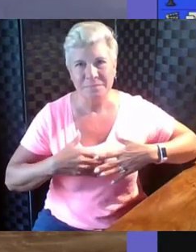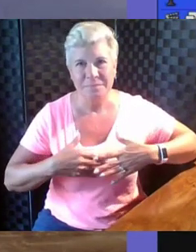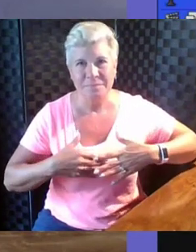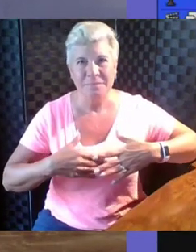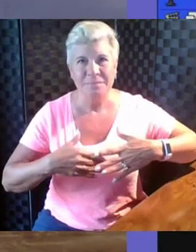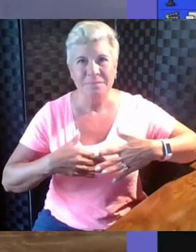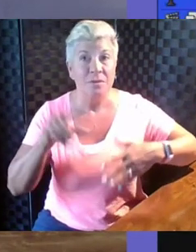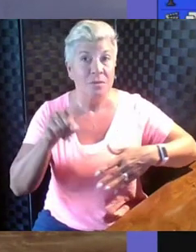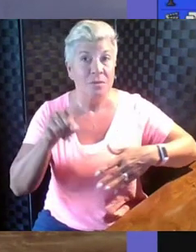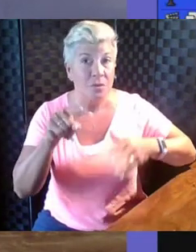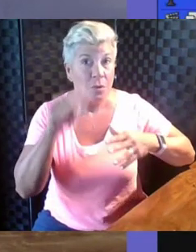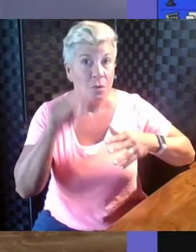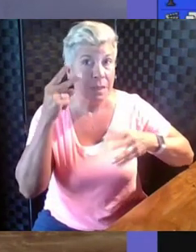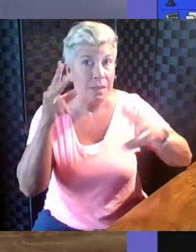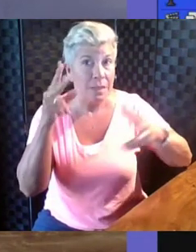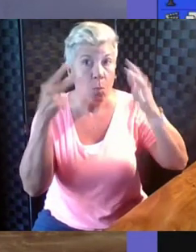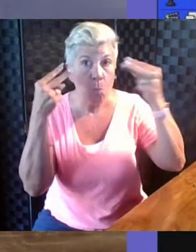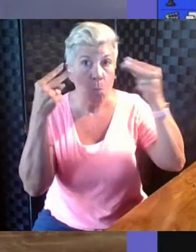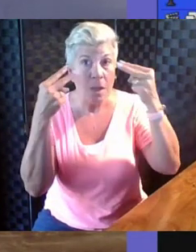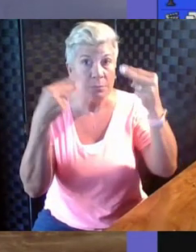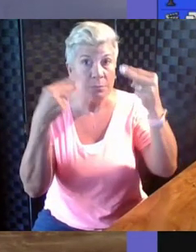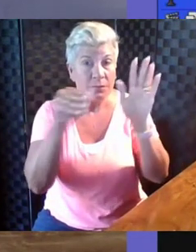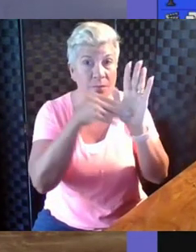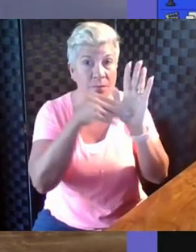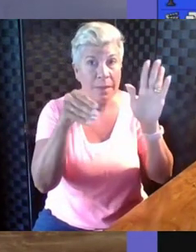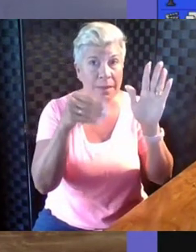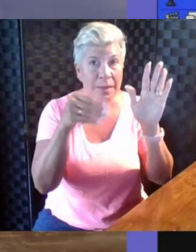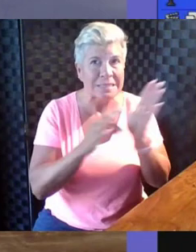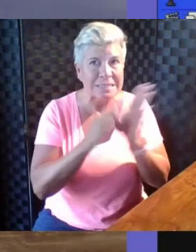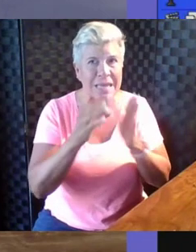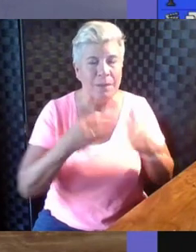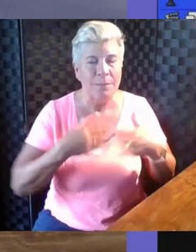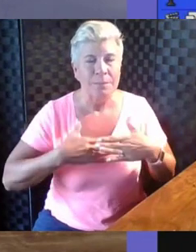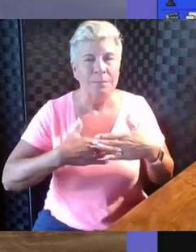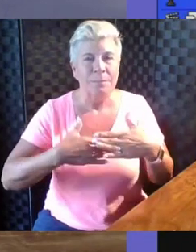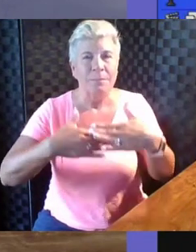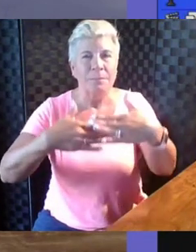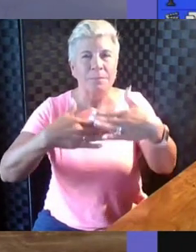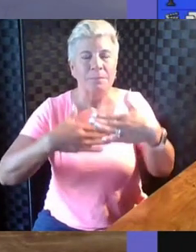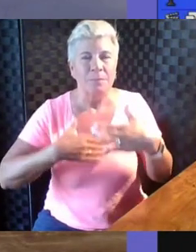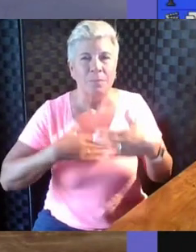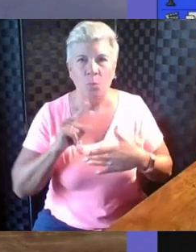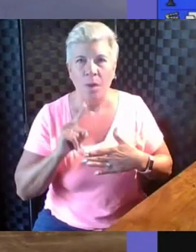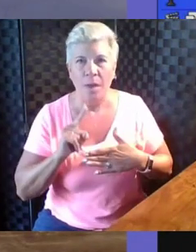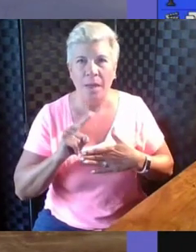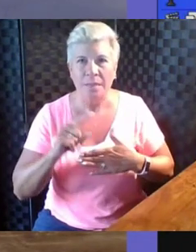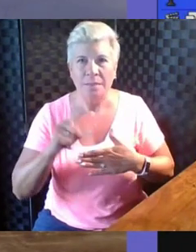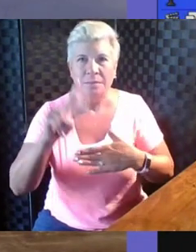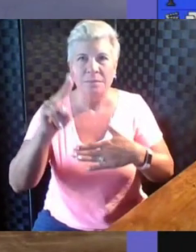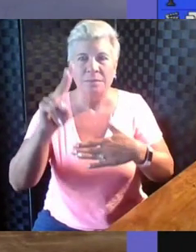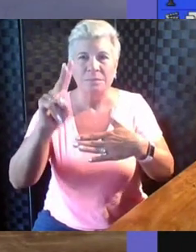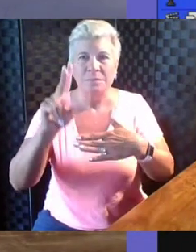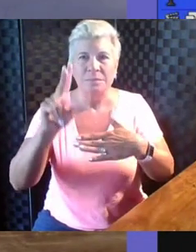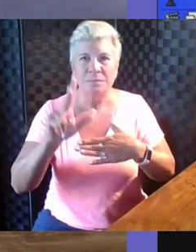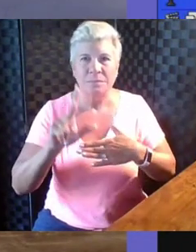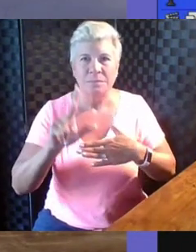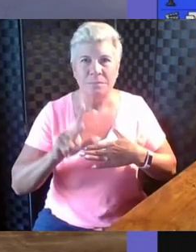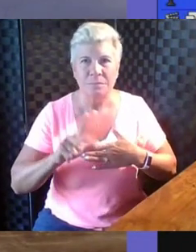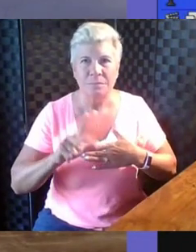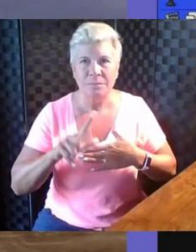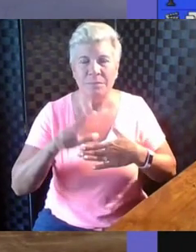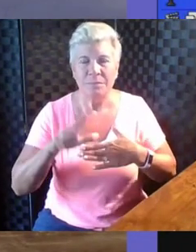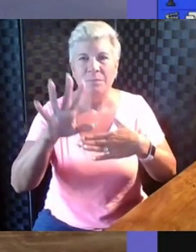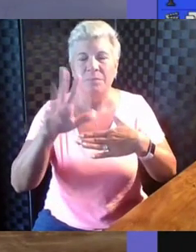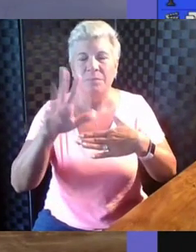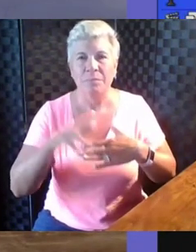bell. Count how many breaths you can take before the bell stops.